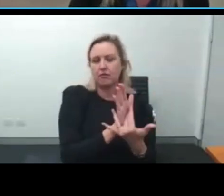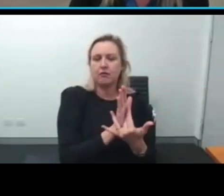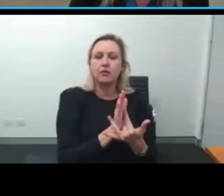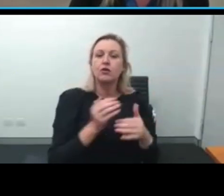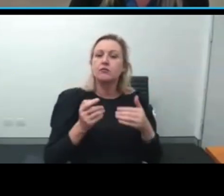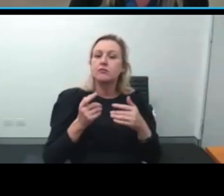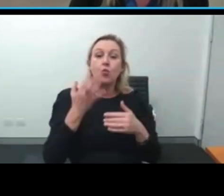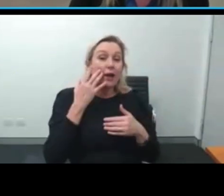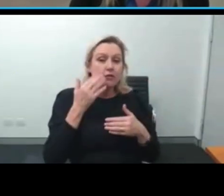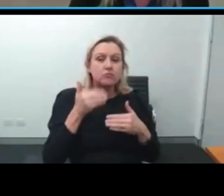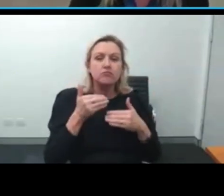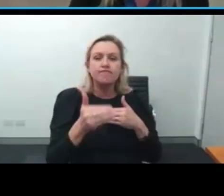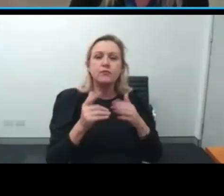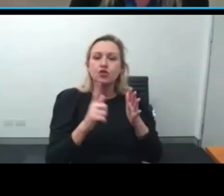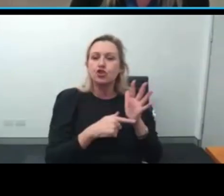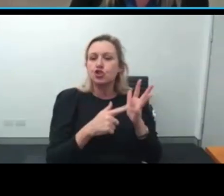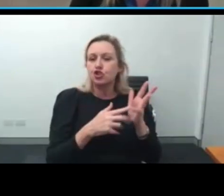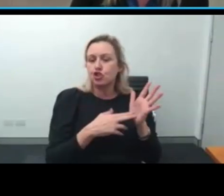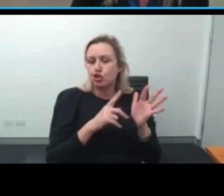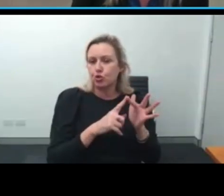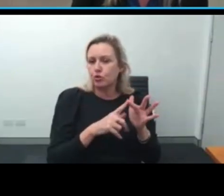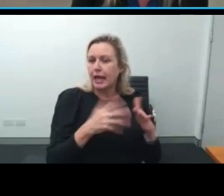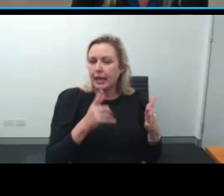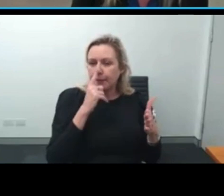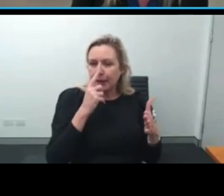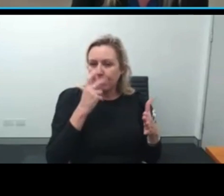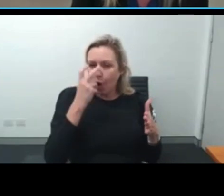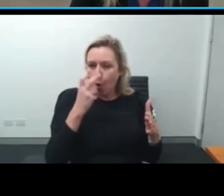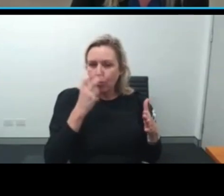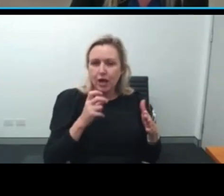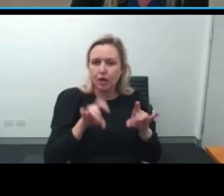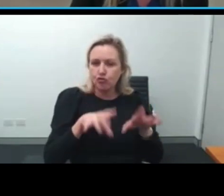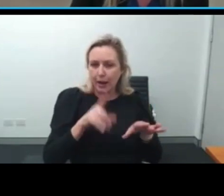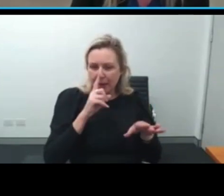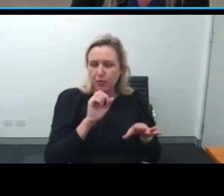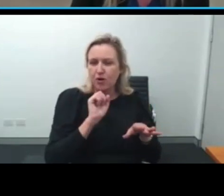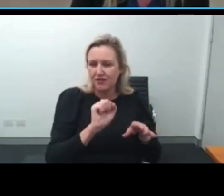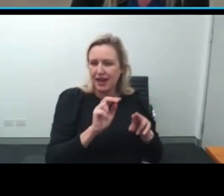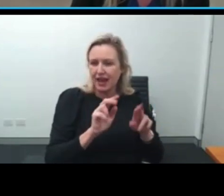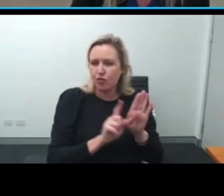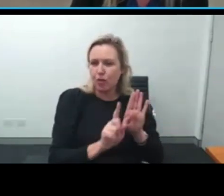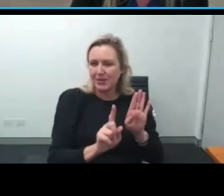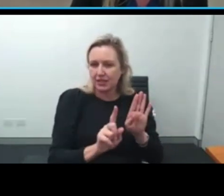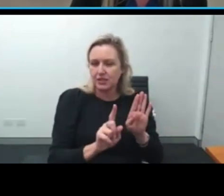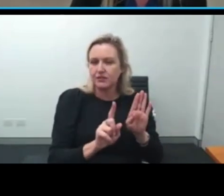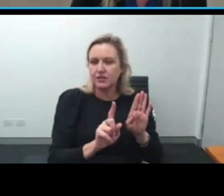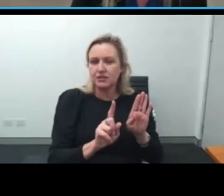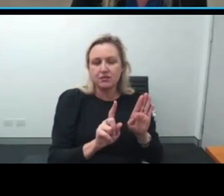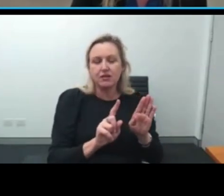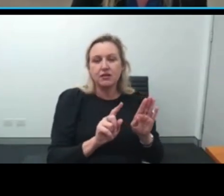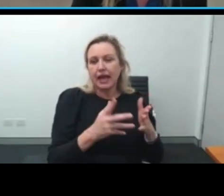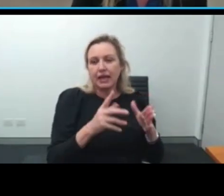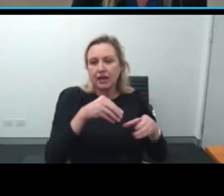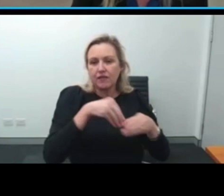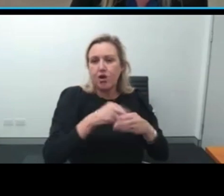for all older Australians in the program and their authorised representatives. to inform them of what the changes are and give them the information they